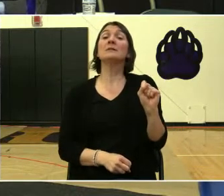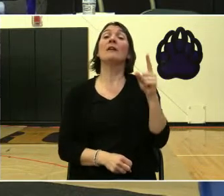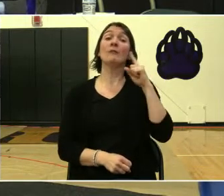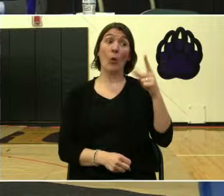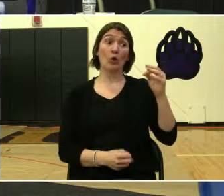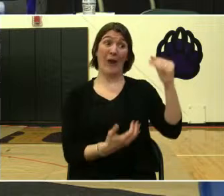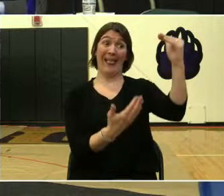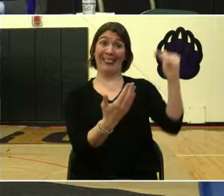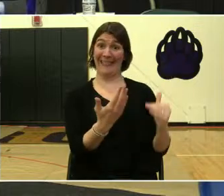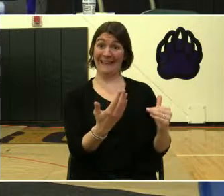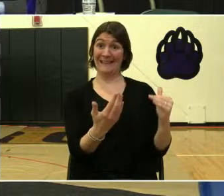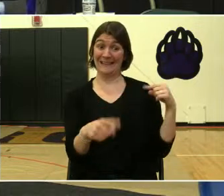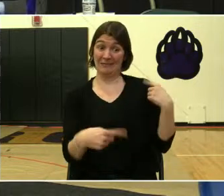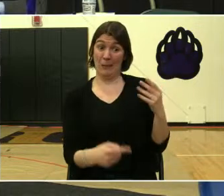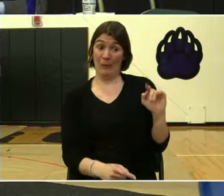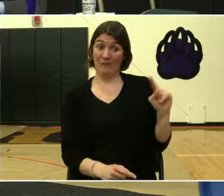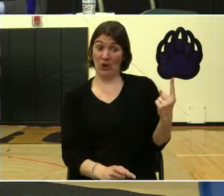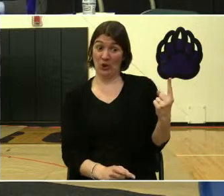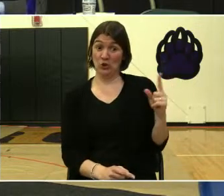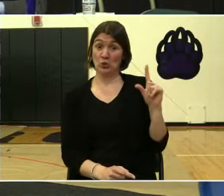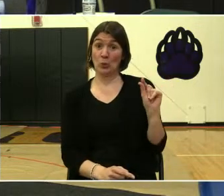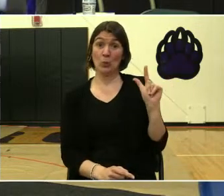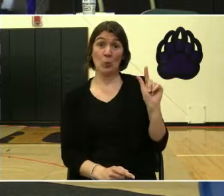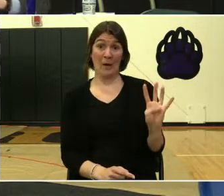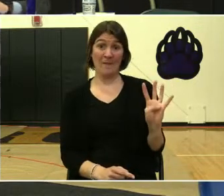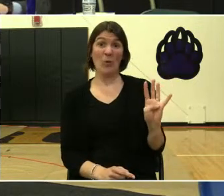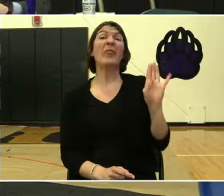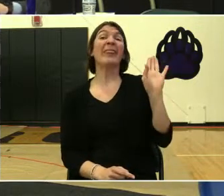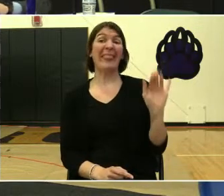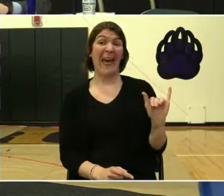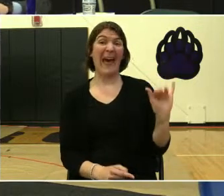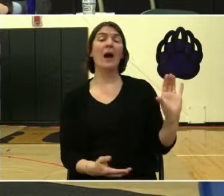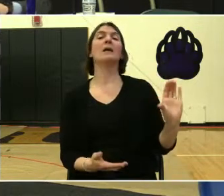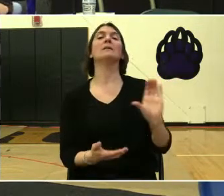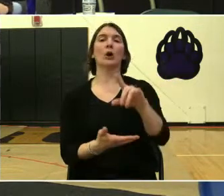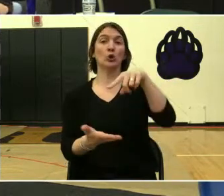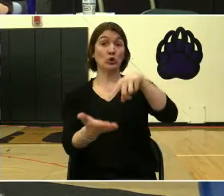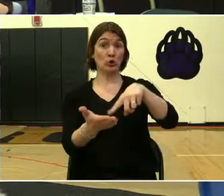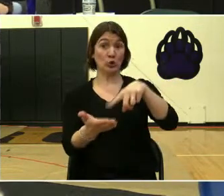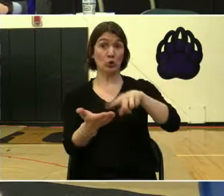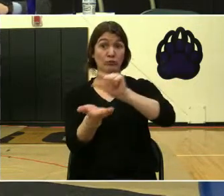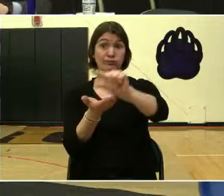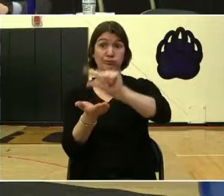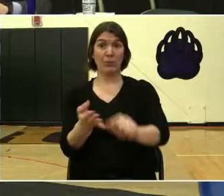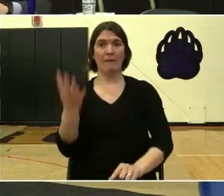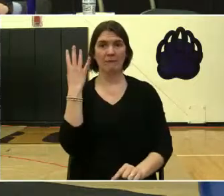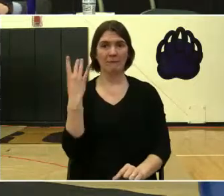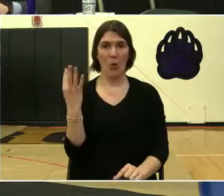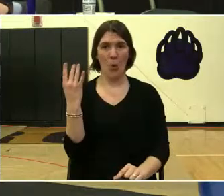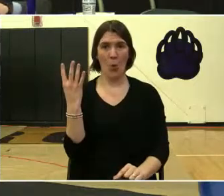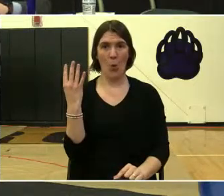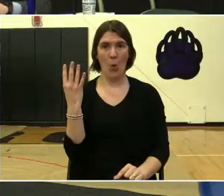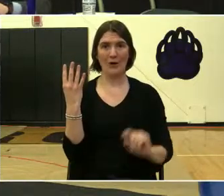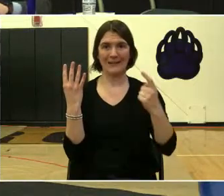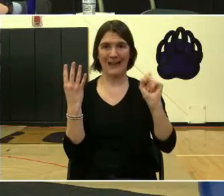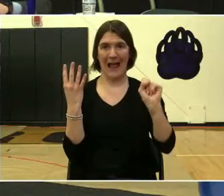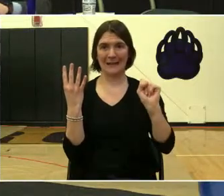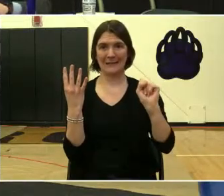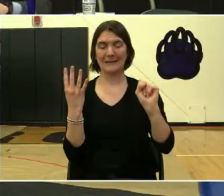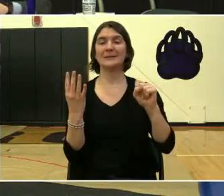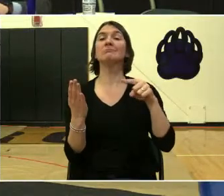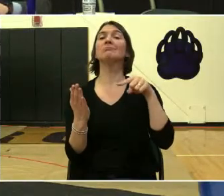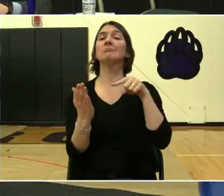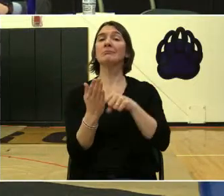the grand list as of April 1st 2024 shall be due and payable in four equal installments